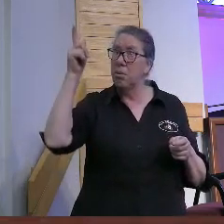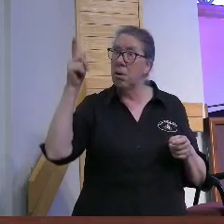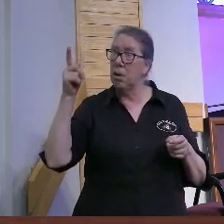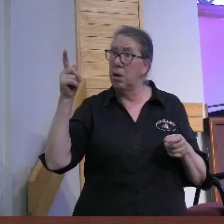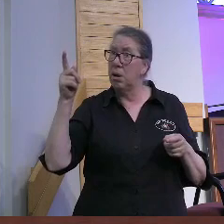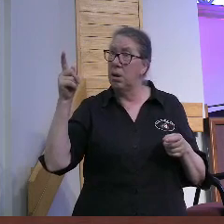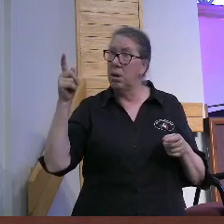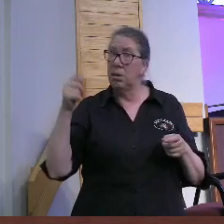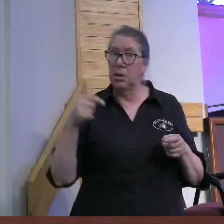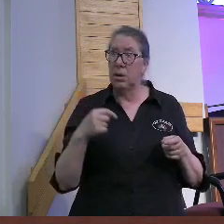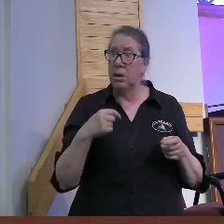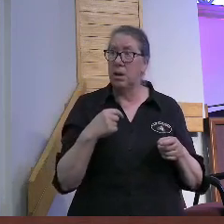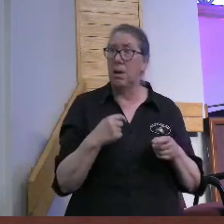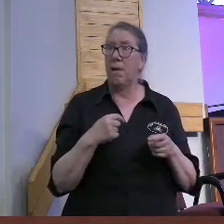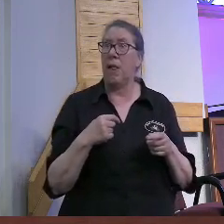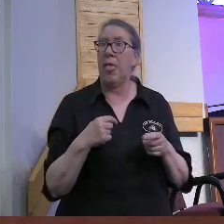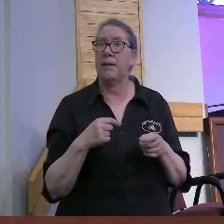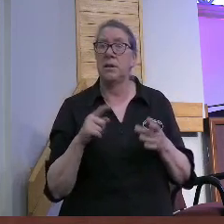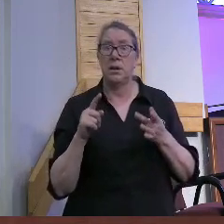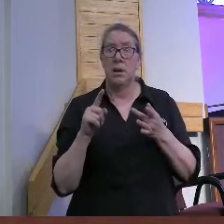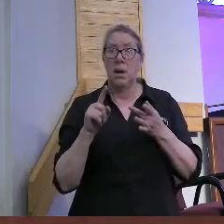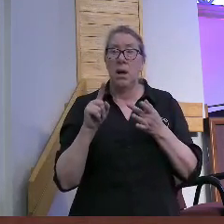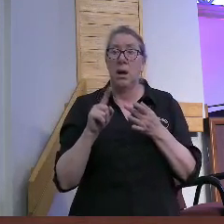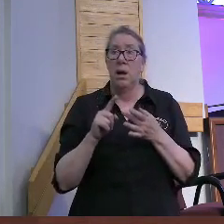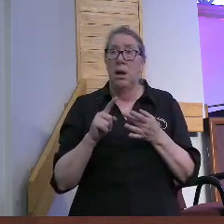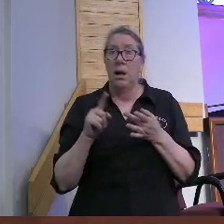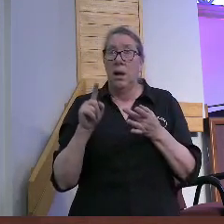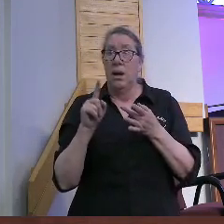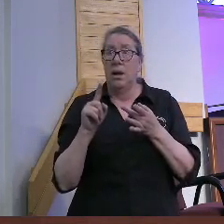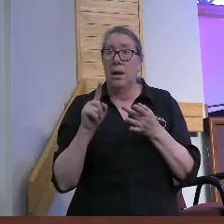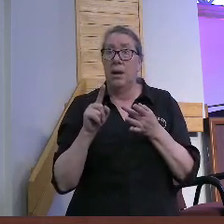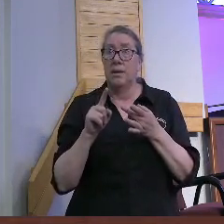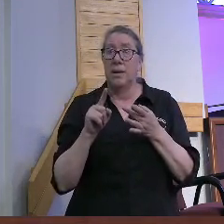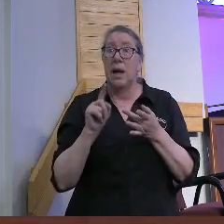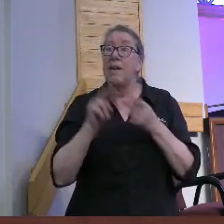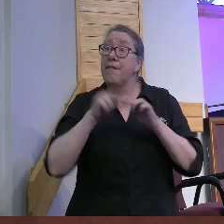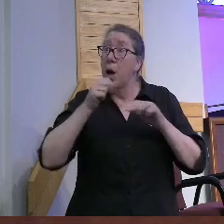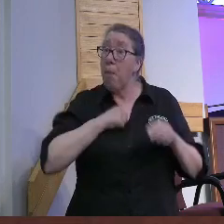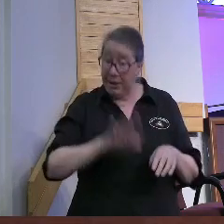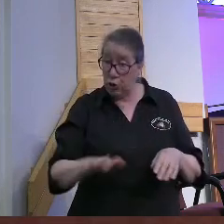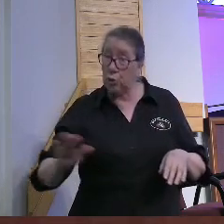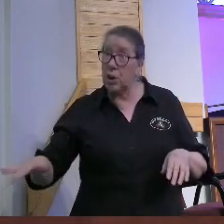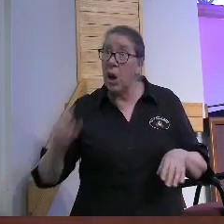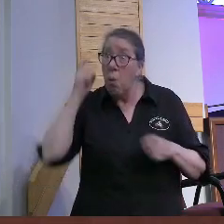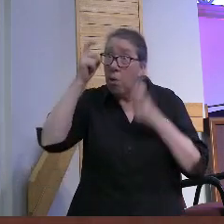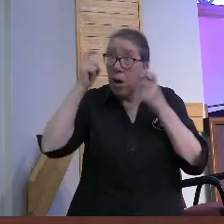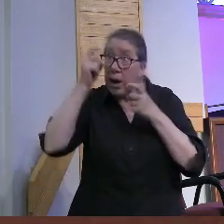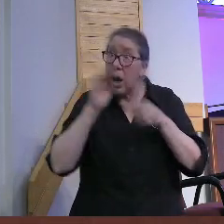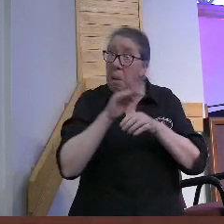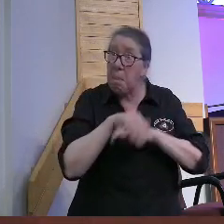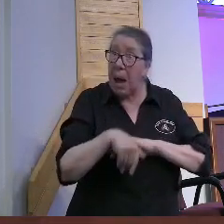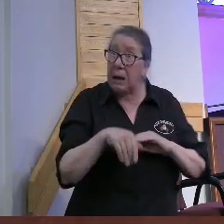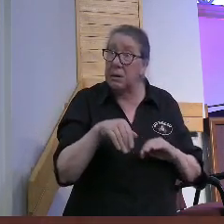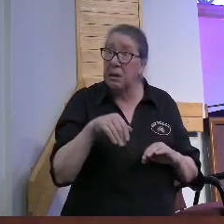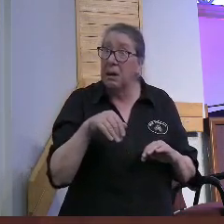I'd be insulted if my kids were worried if they were going to get another meal. Correct? Yeah. If my kids were crying in their room